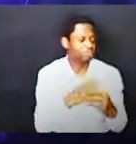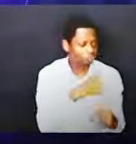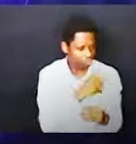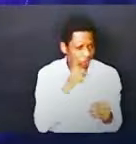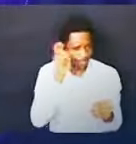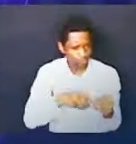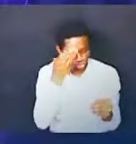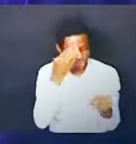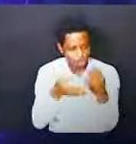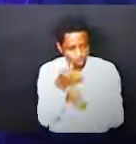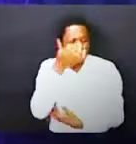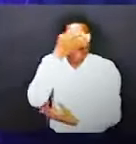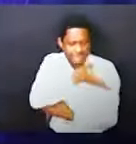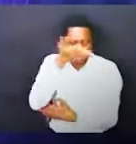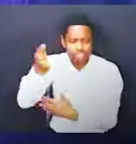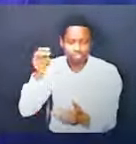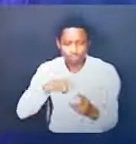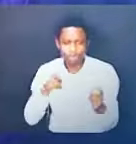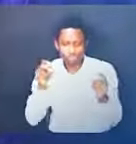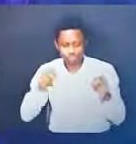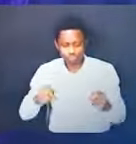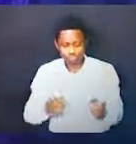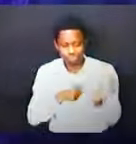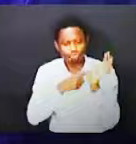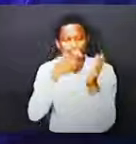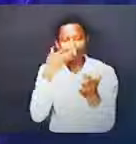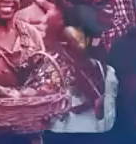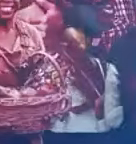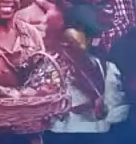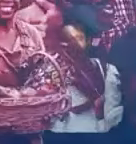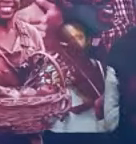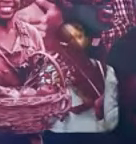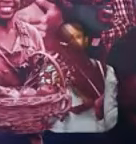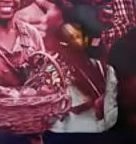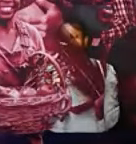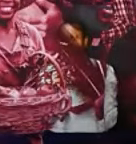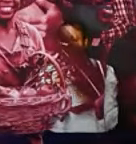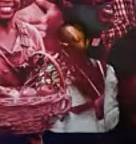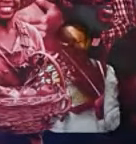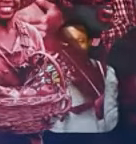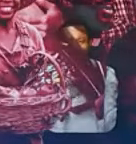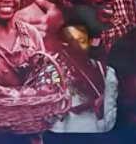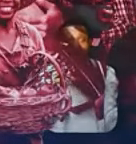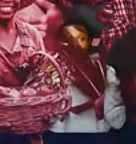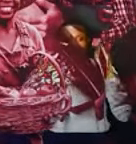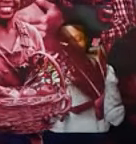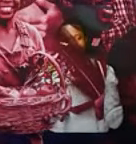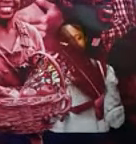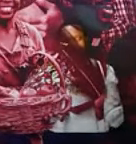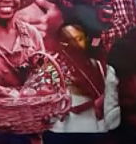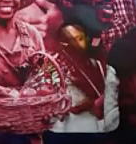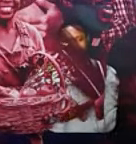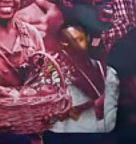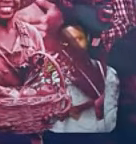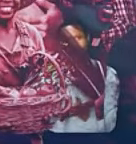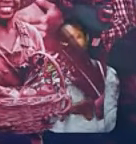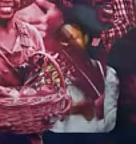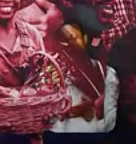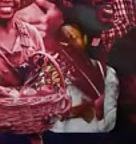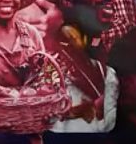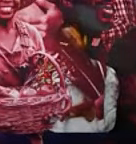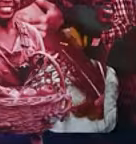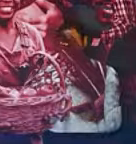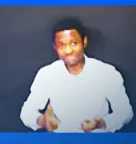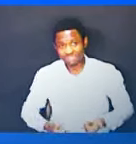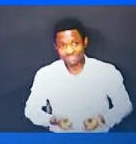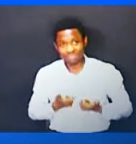2025, we are saying that living a life worthy of your calling demands that the world know that